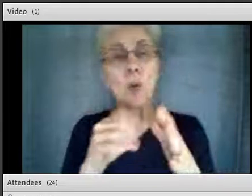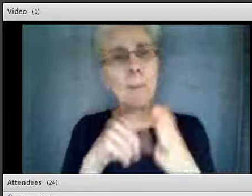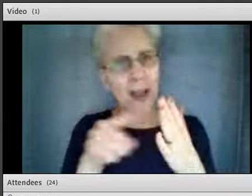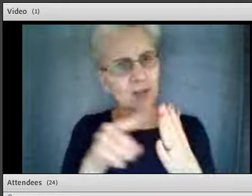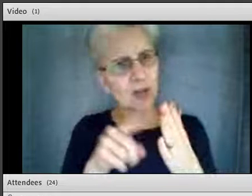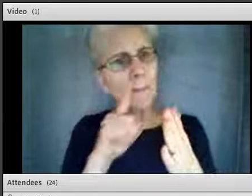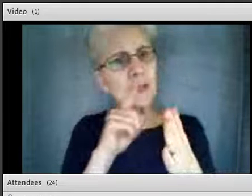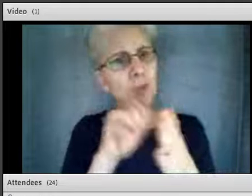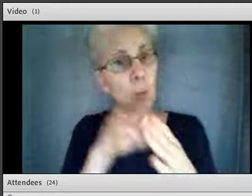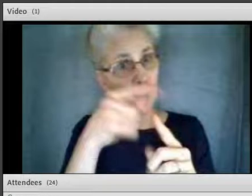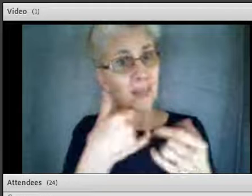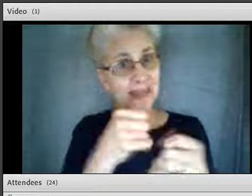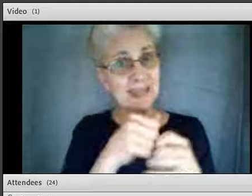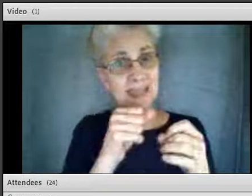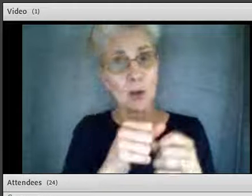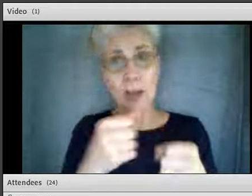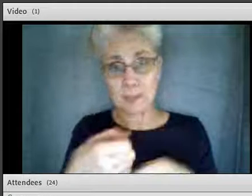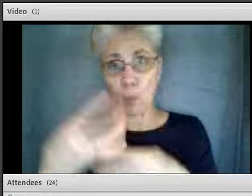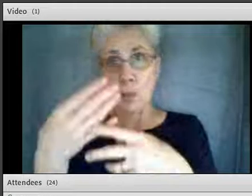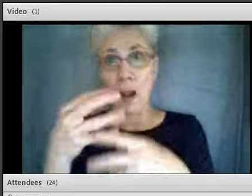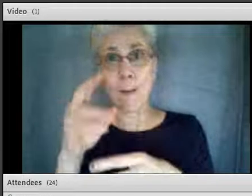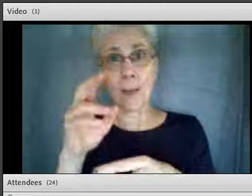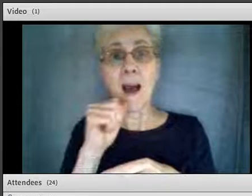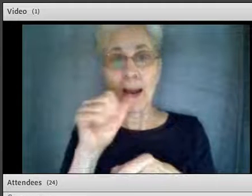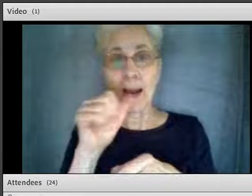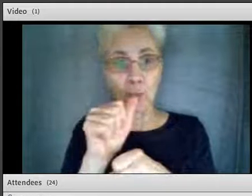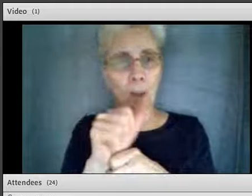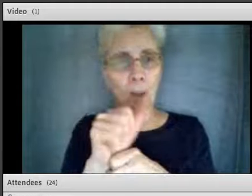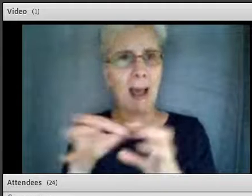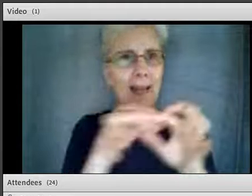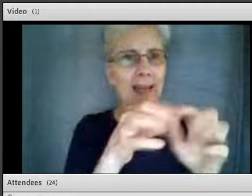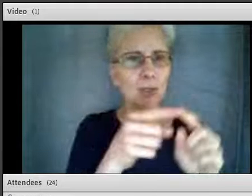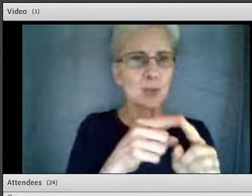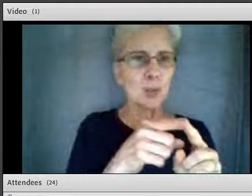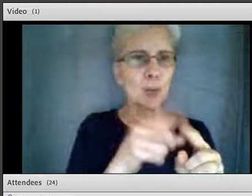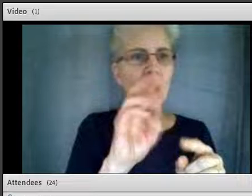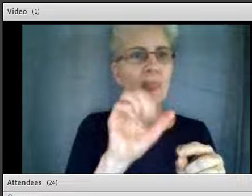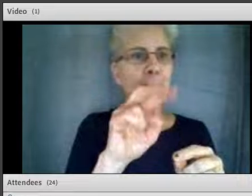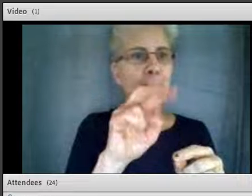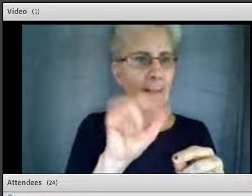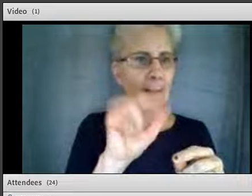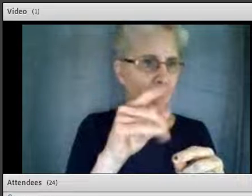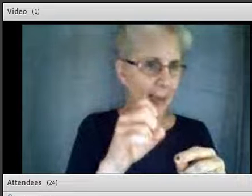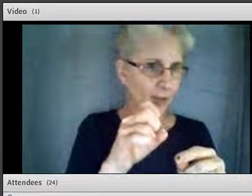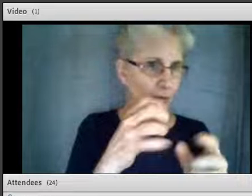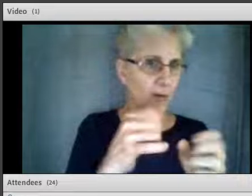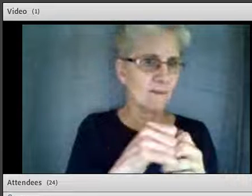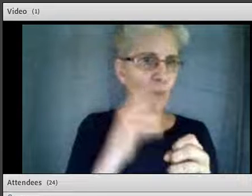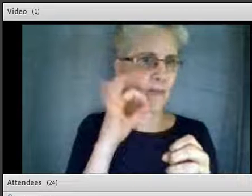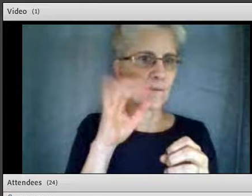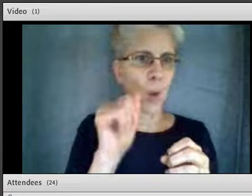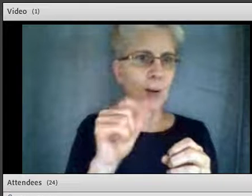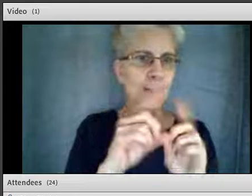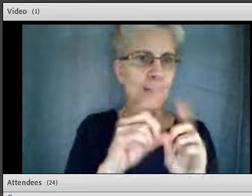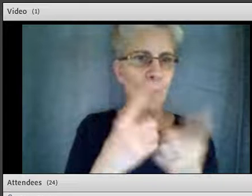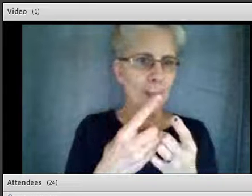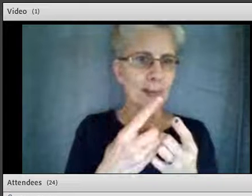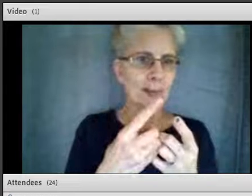unemployment form, that it's not linking to the main page of the Florida Department or something like